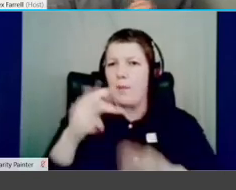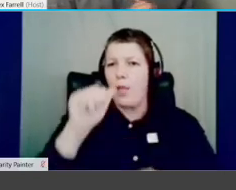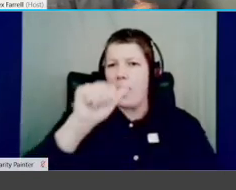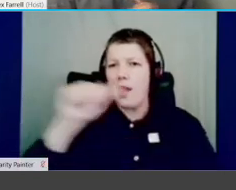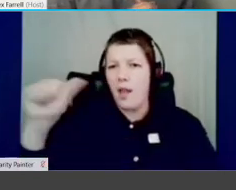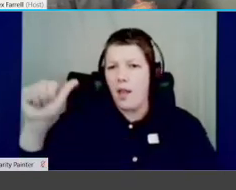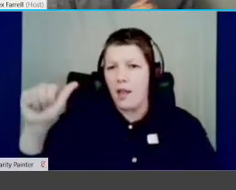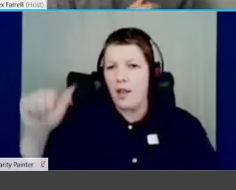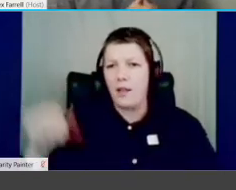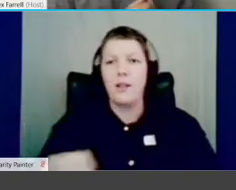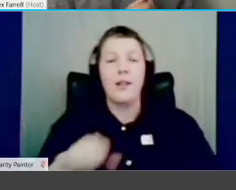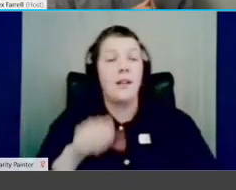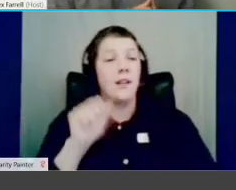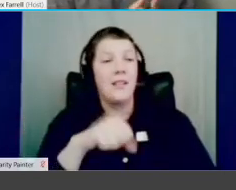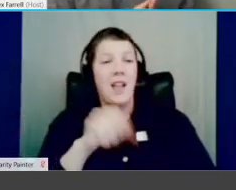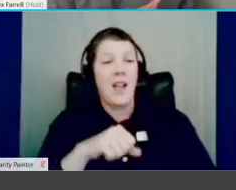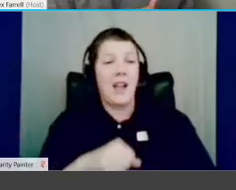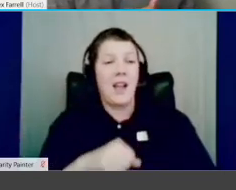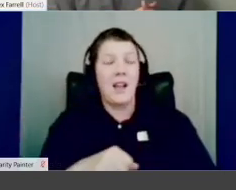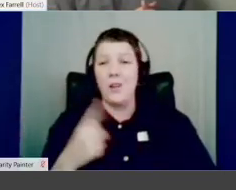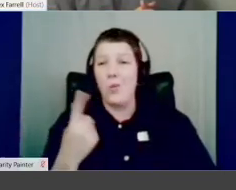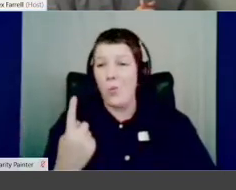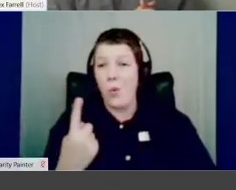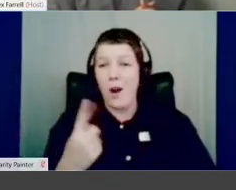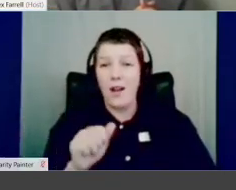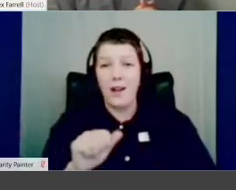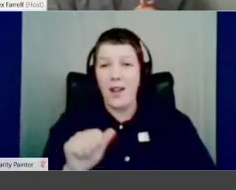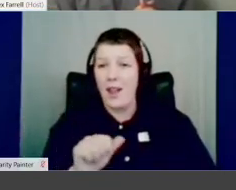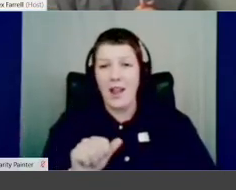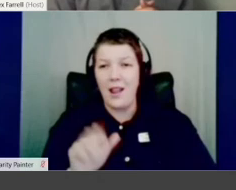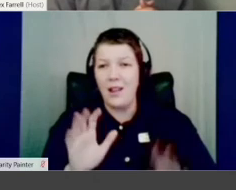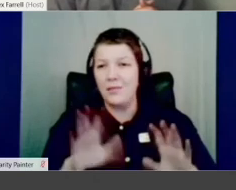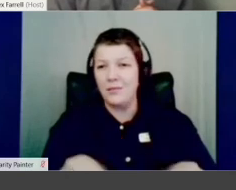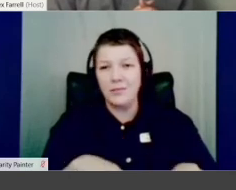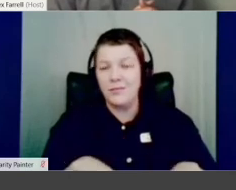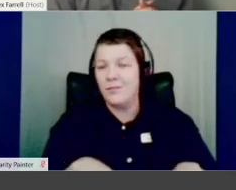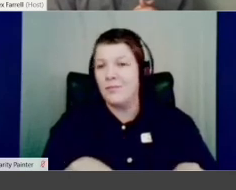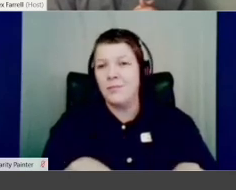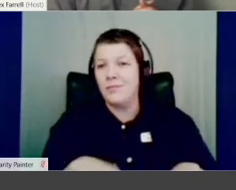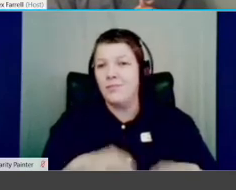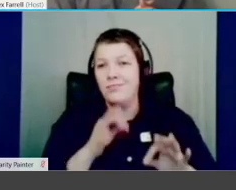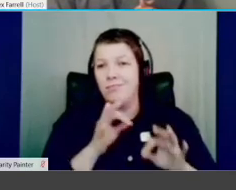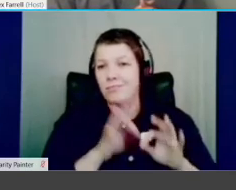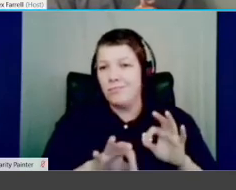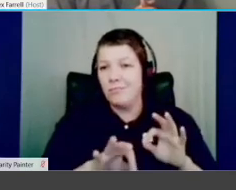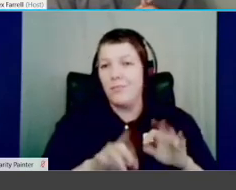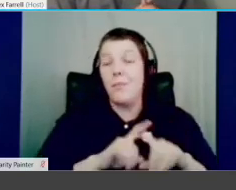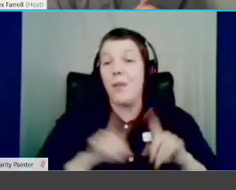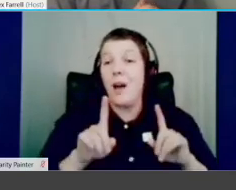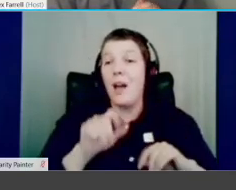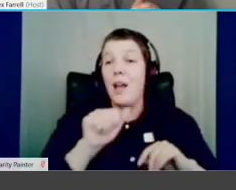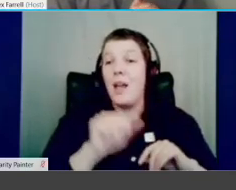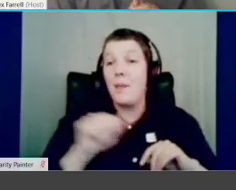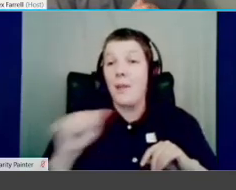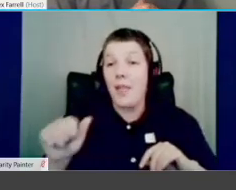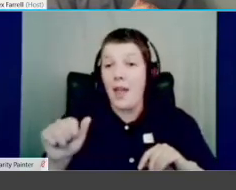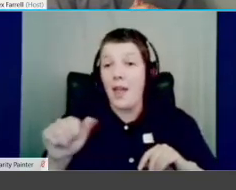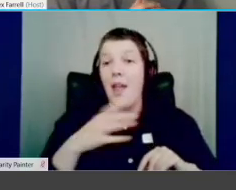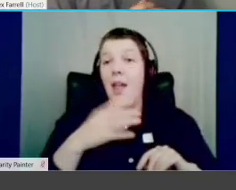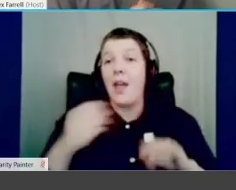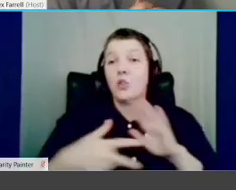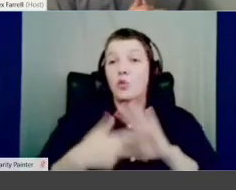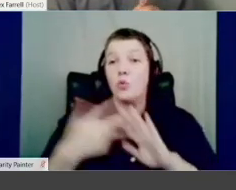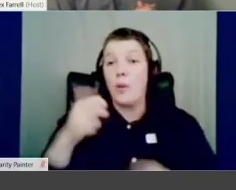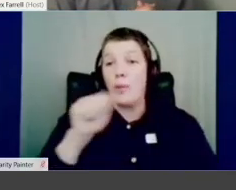don't even bother. Like, that's not even on the table. So double and triple A are the ones anyone ever talks about. Double A is required by law in